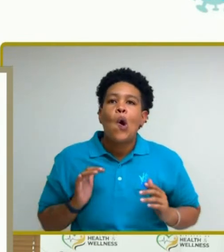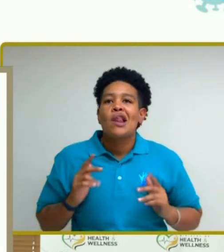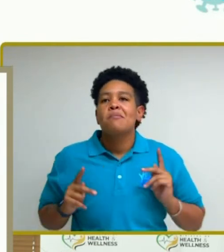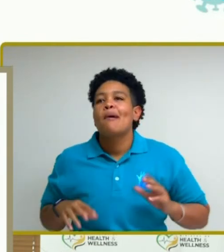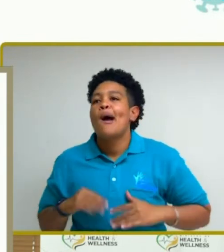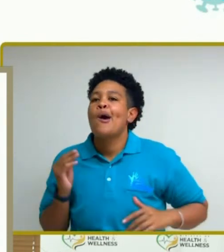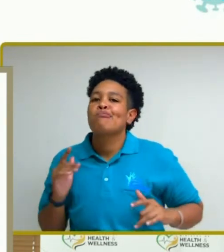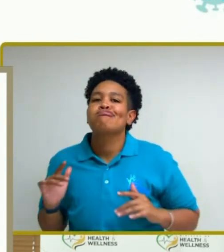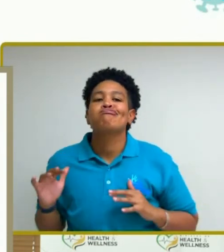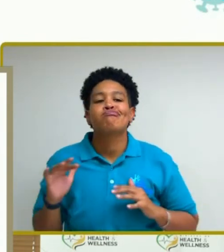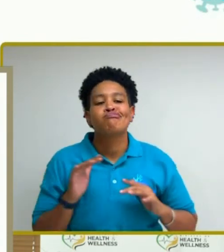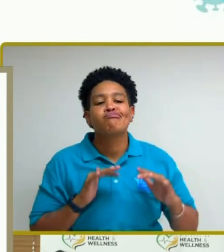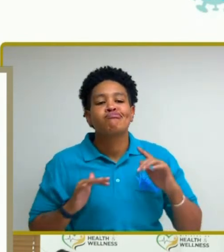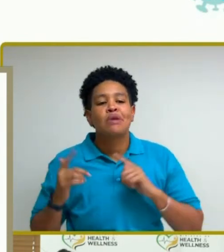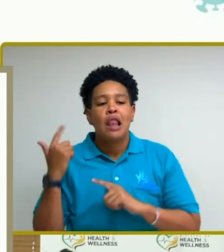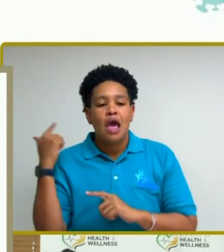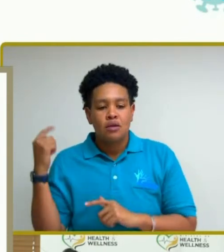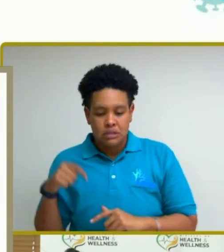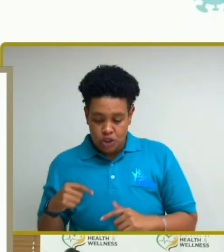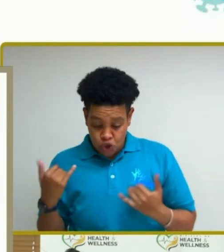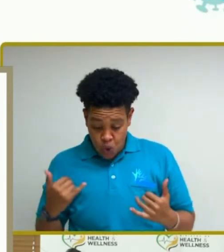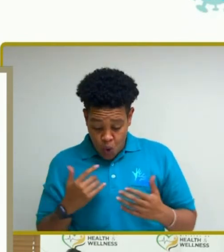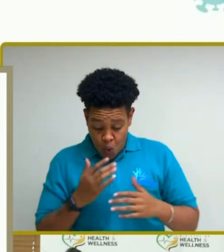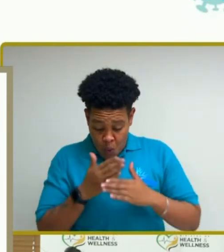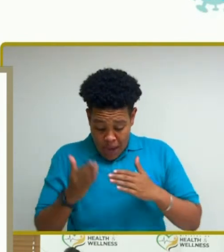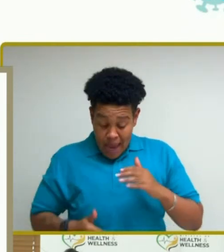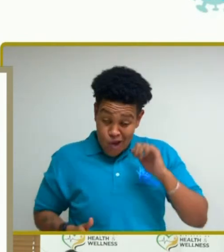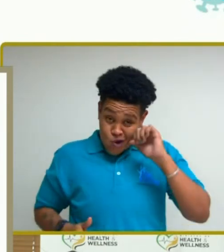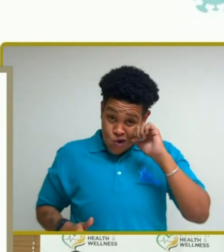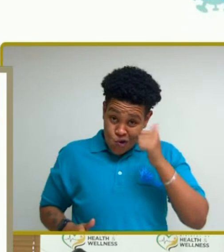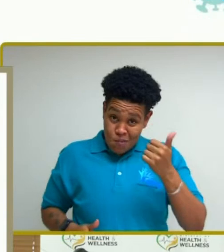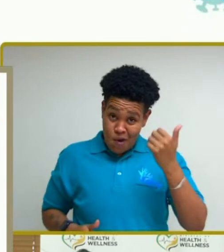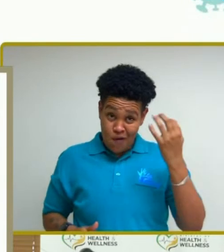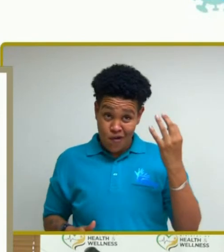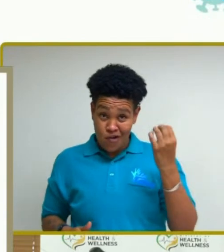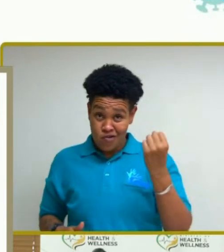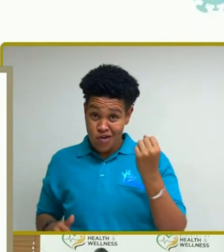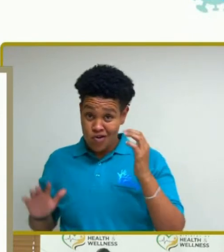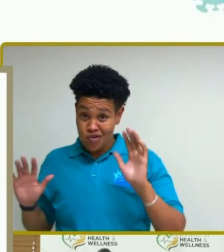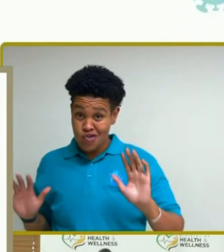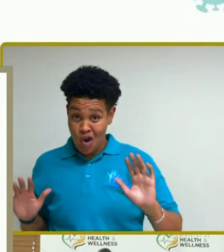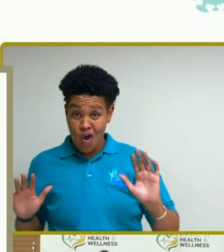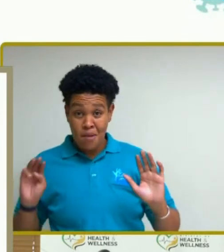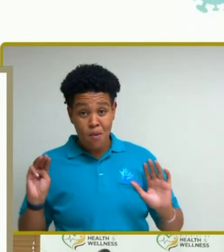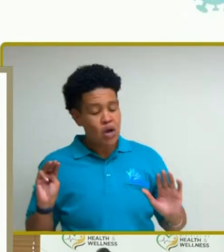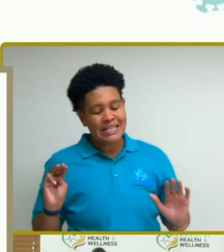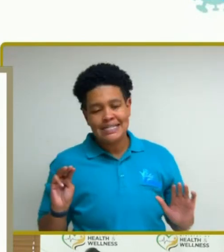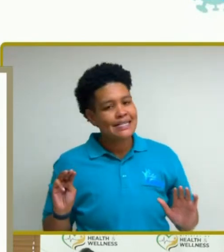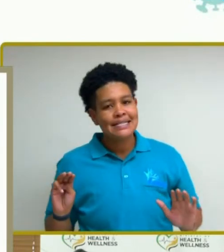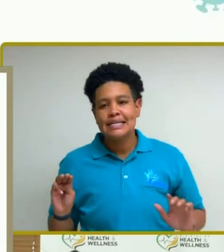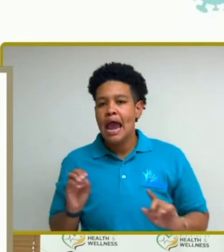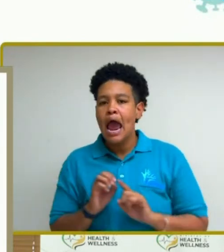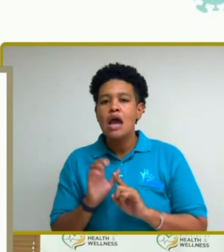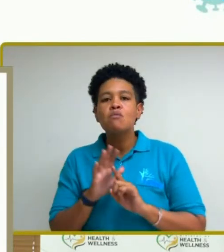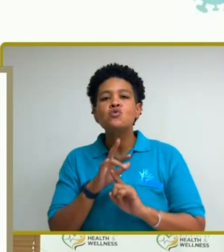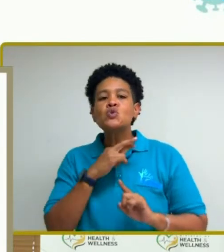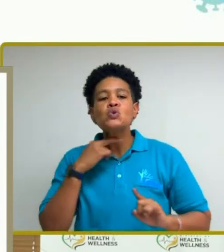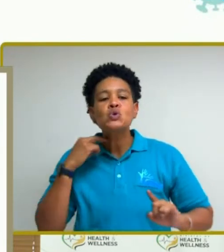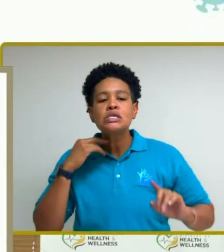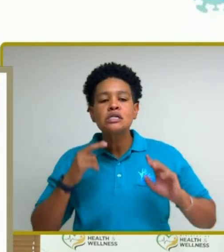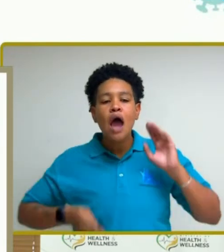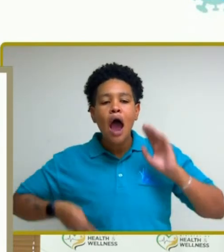now, in this long holiday weekend, we are at a considerable risk of increased exposure if the number